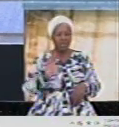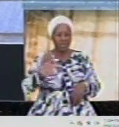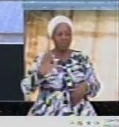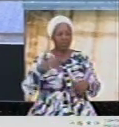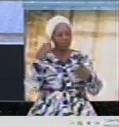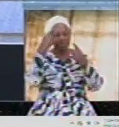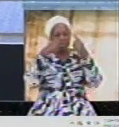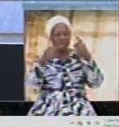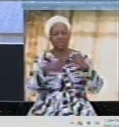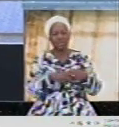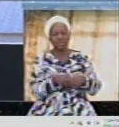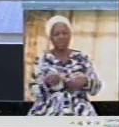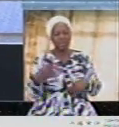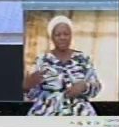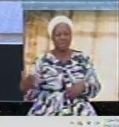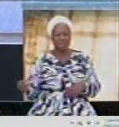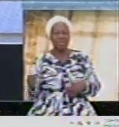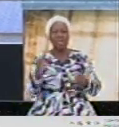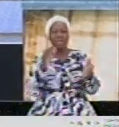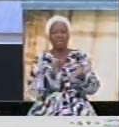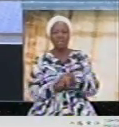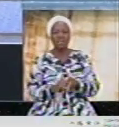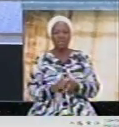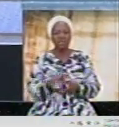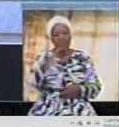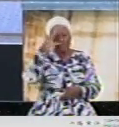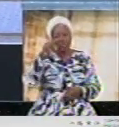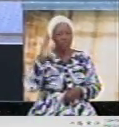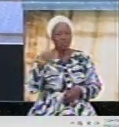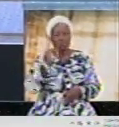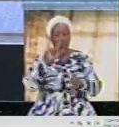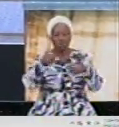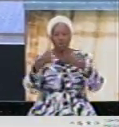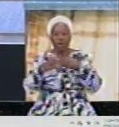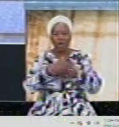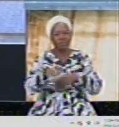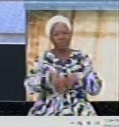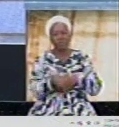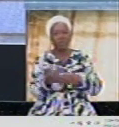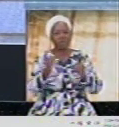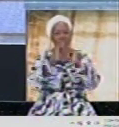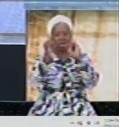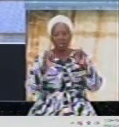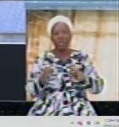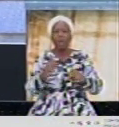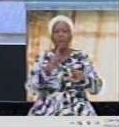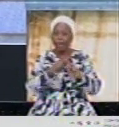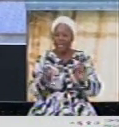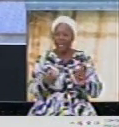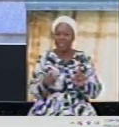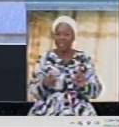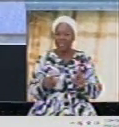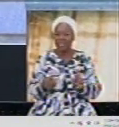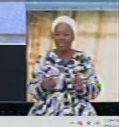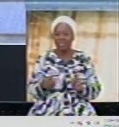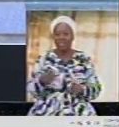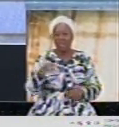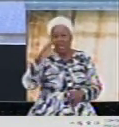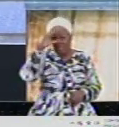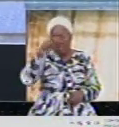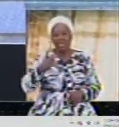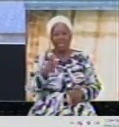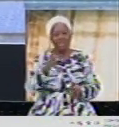thing, that he should not go after other gods, but he kept